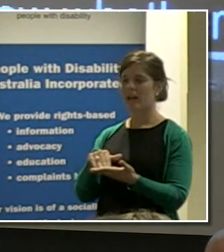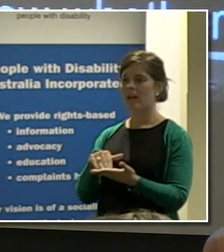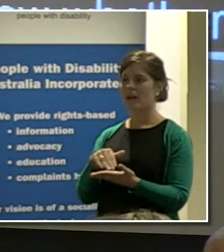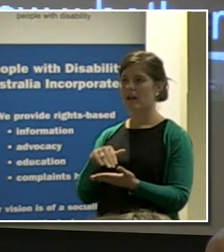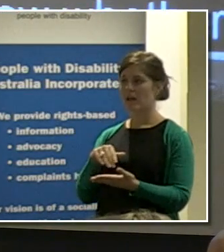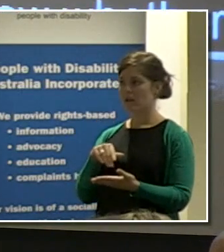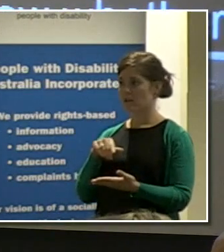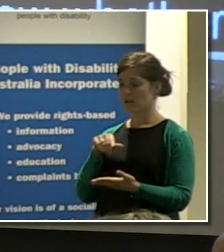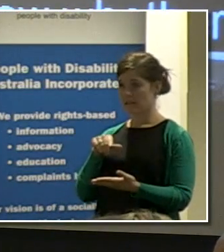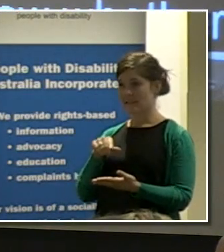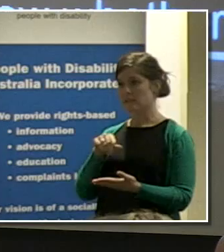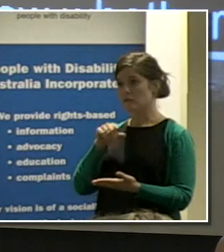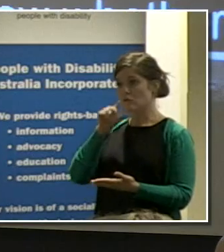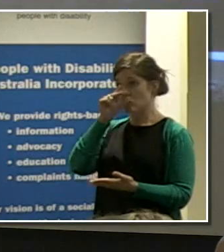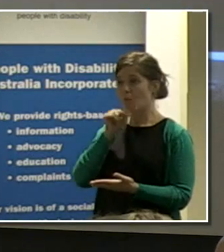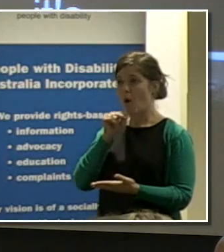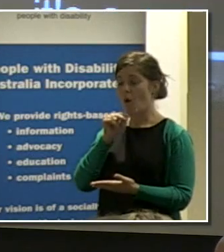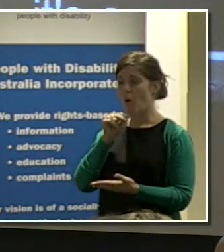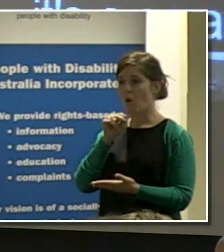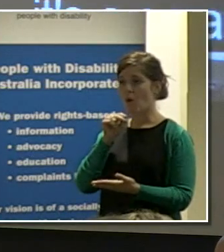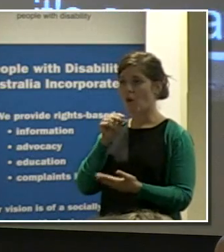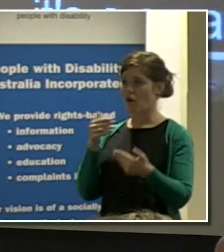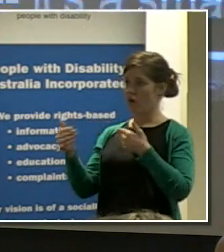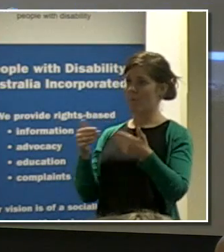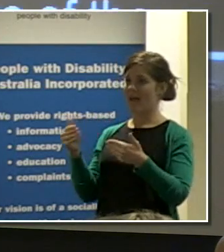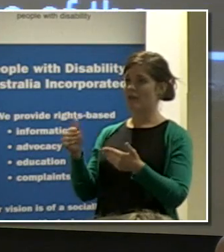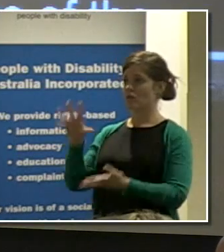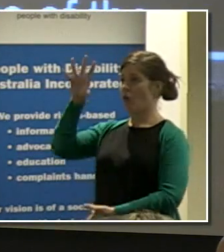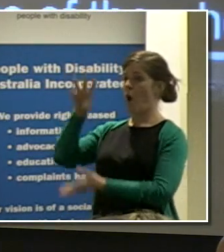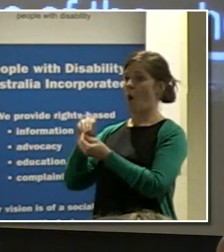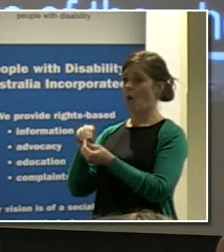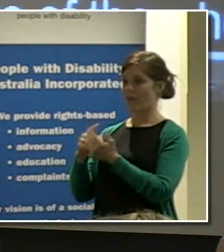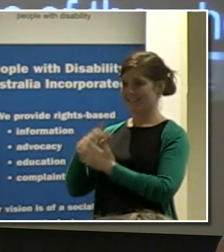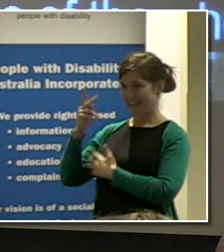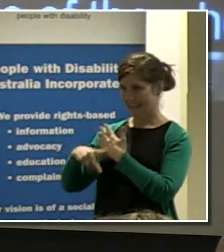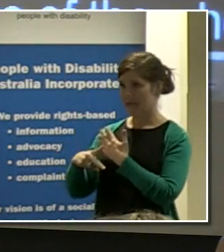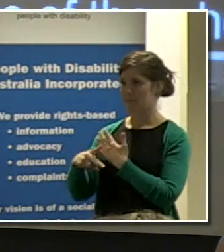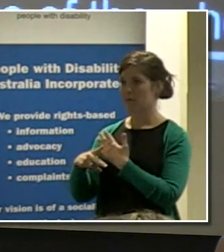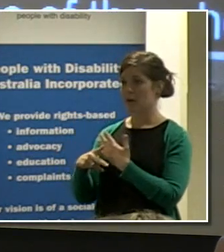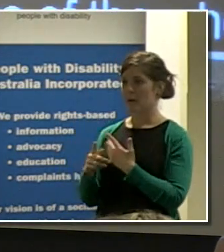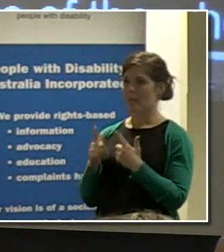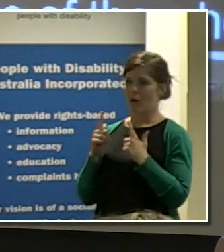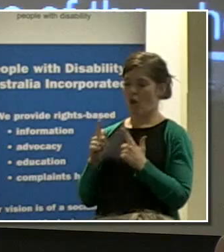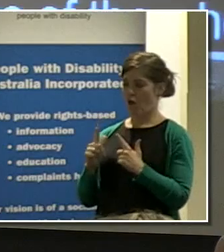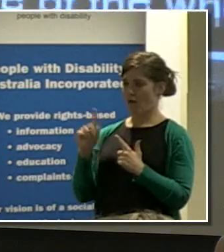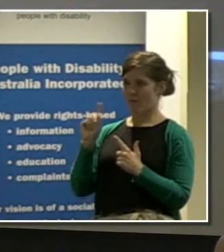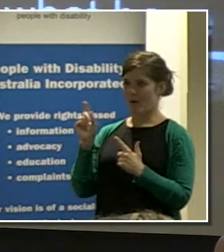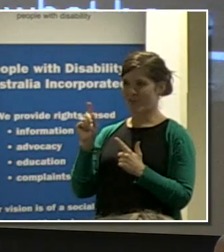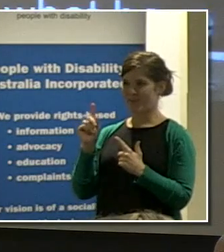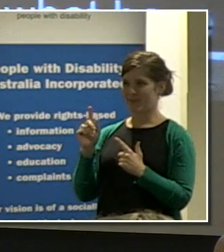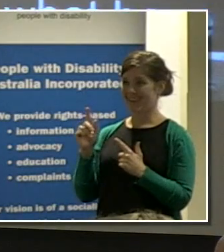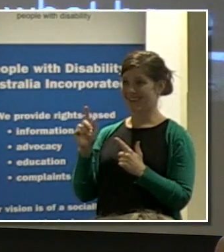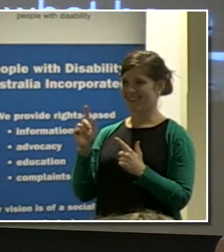million is a small, it's a small amount in the size of the whole scheme, but a lot of what's currently called